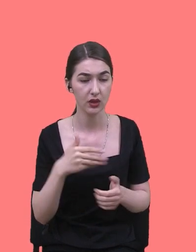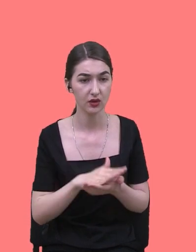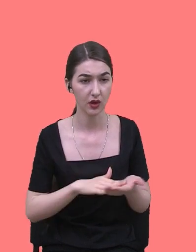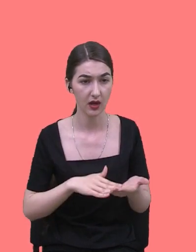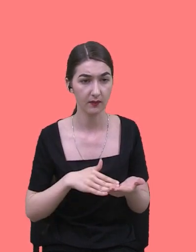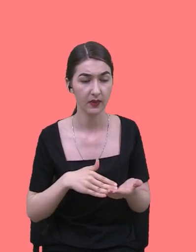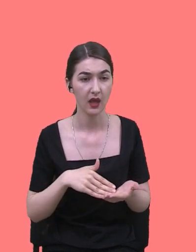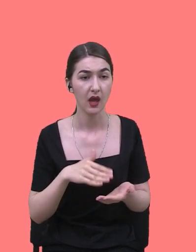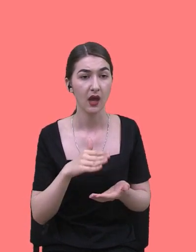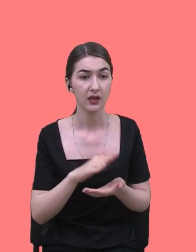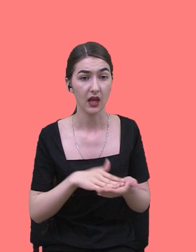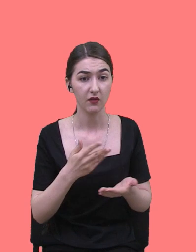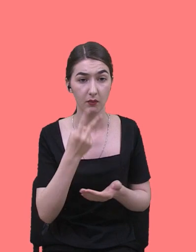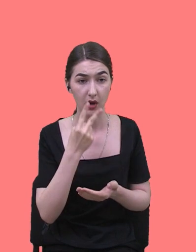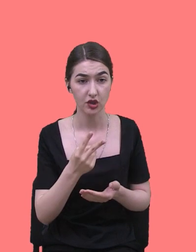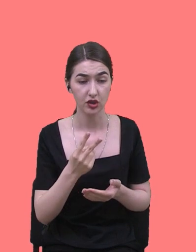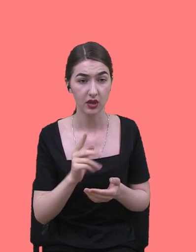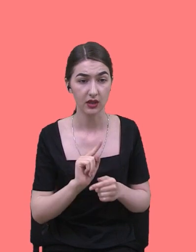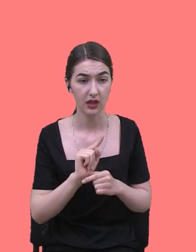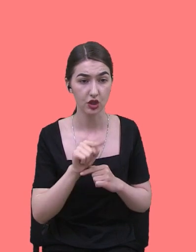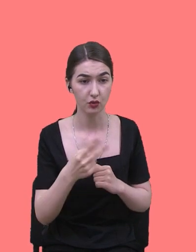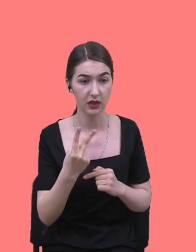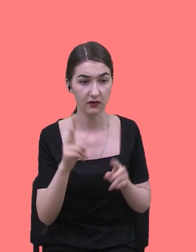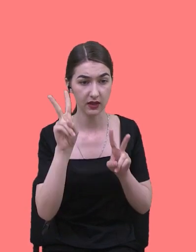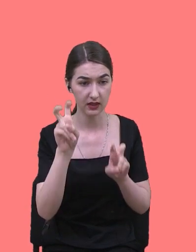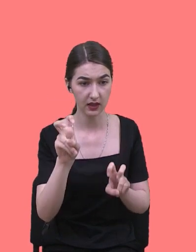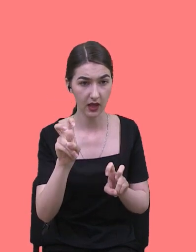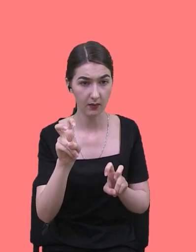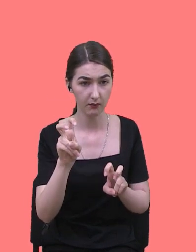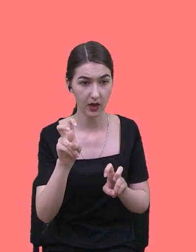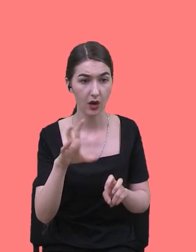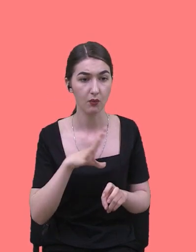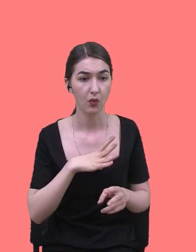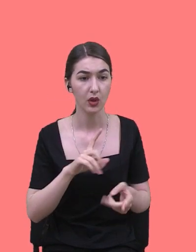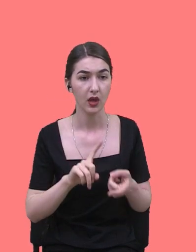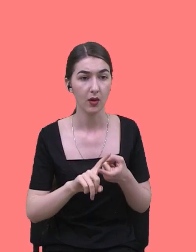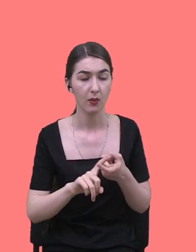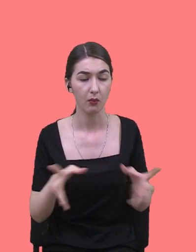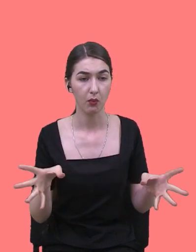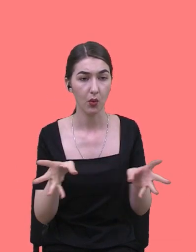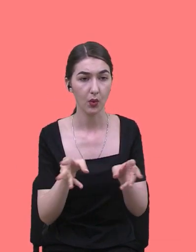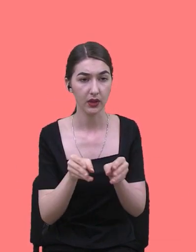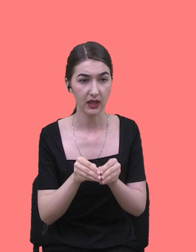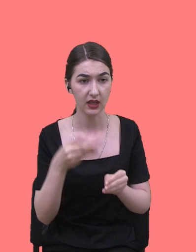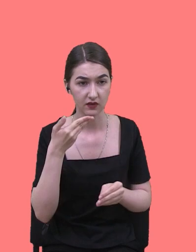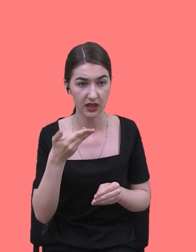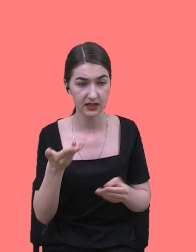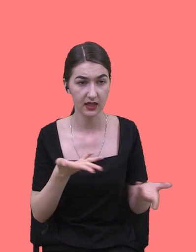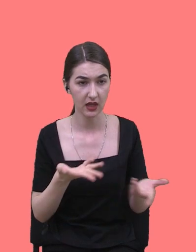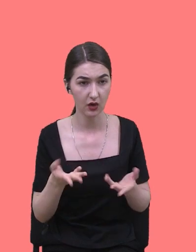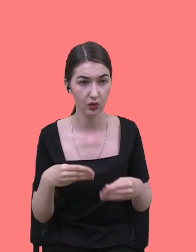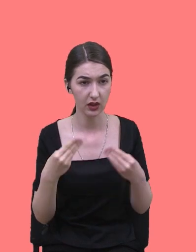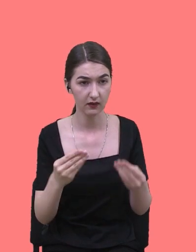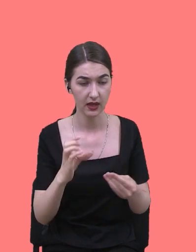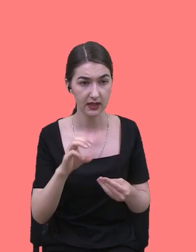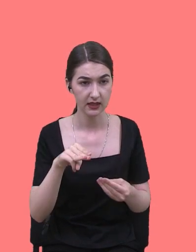were merged in Stephanie's breakout session here, and generally addressed as tackling